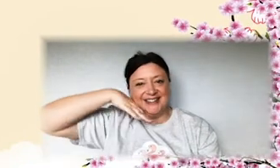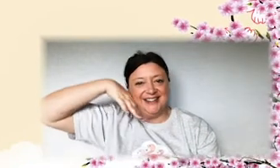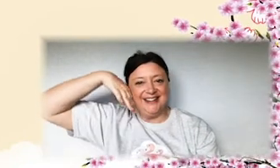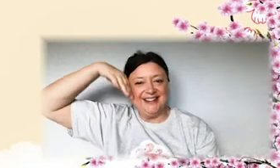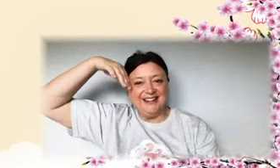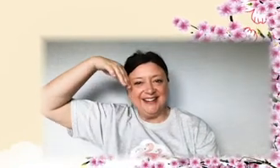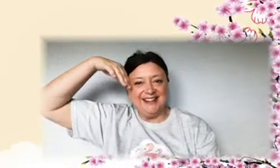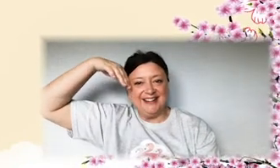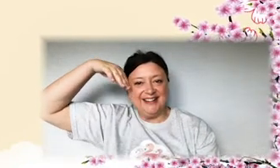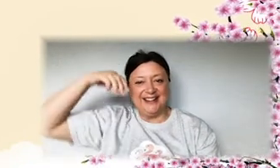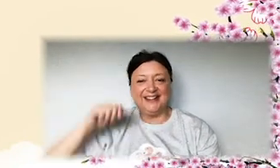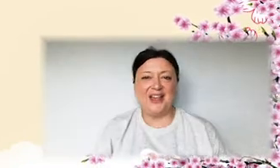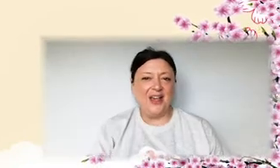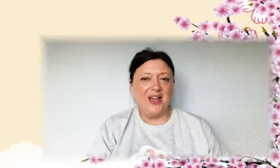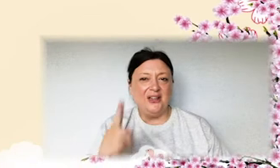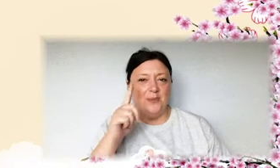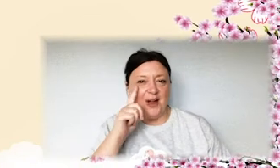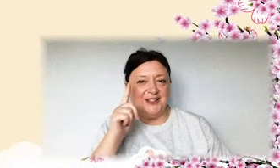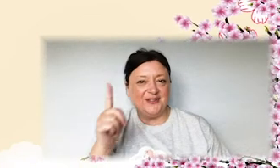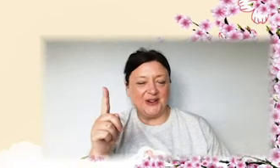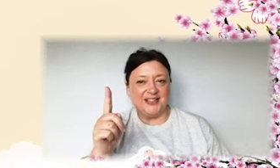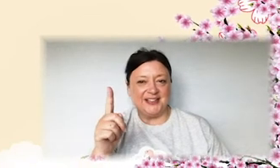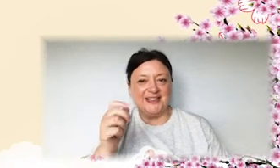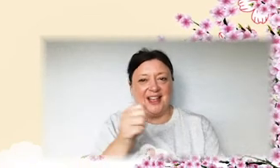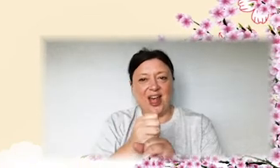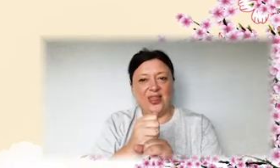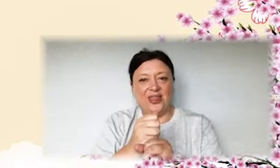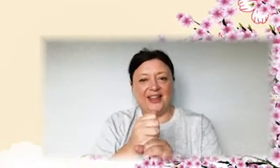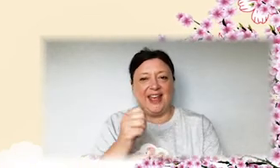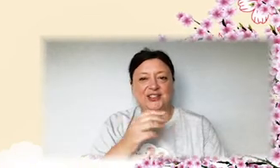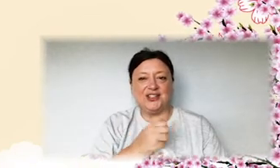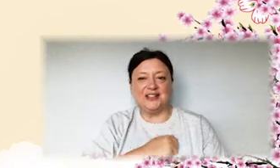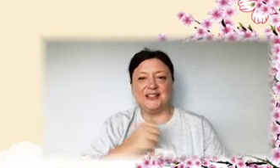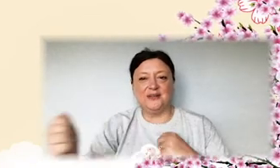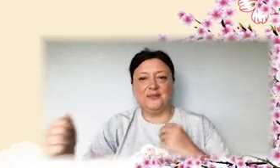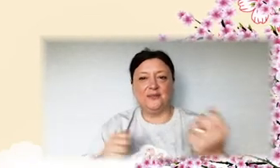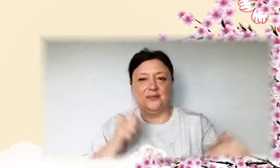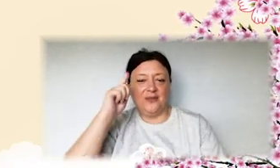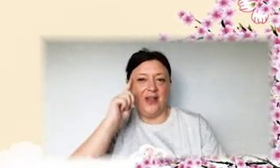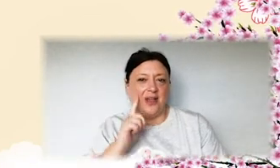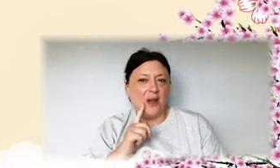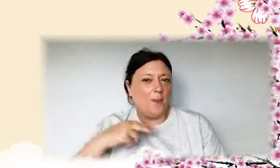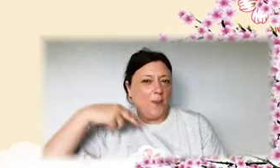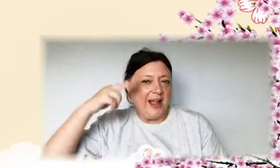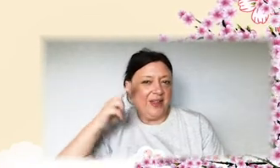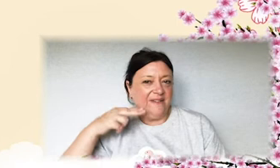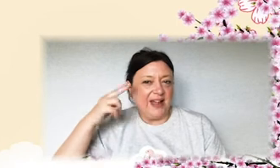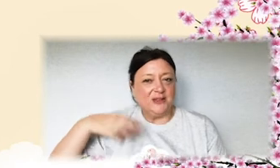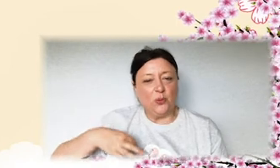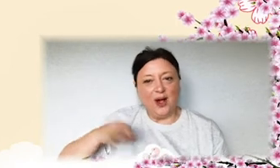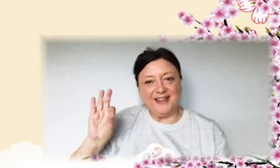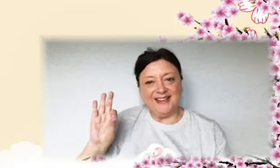this. Now, you might have noticed that geisha paint their face white. So let's see if we can do a gesture under our